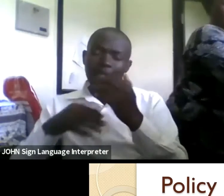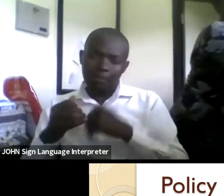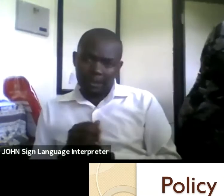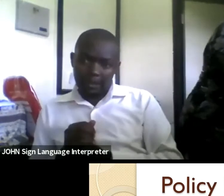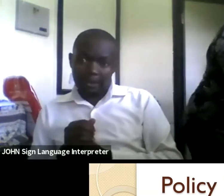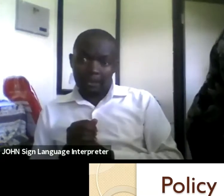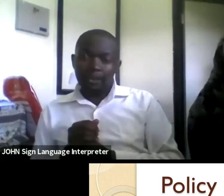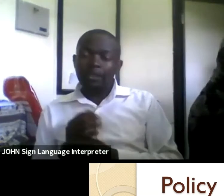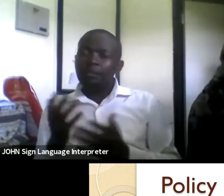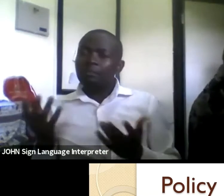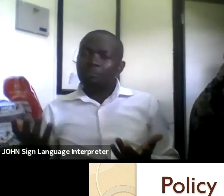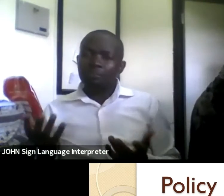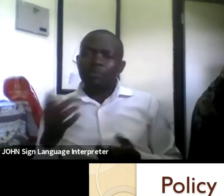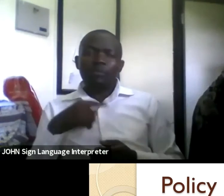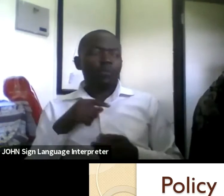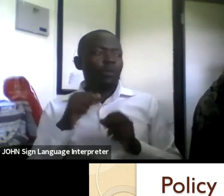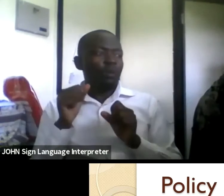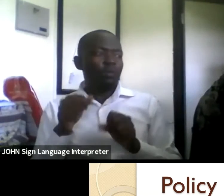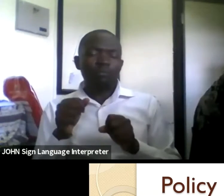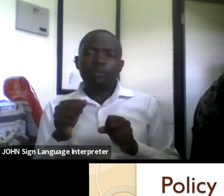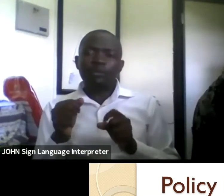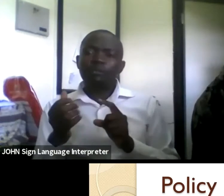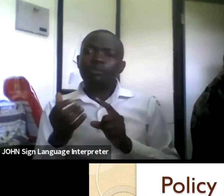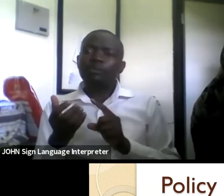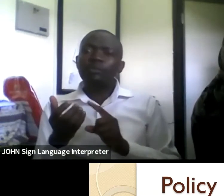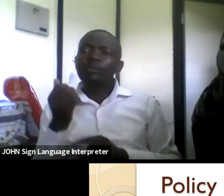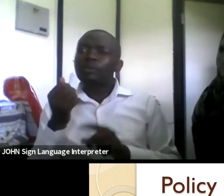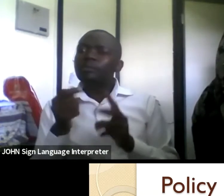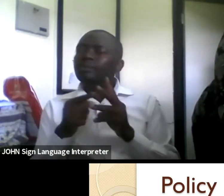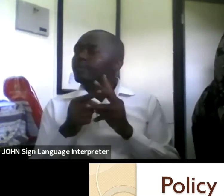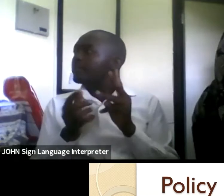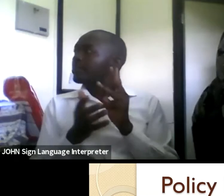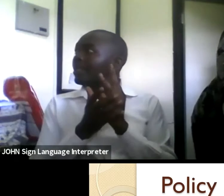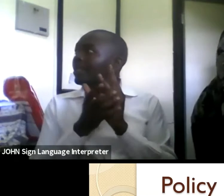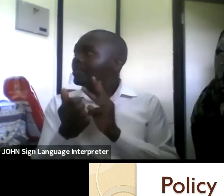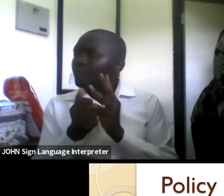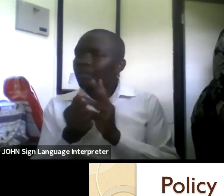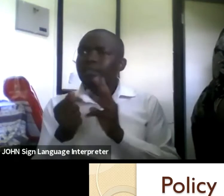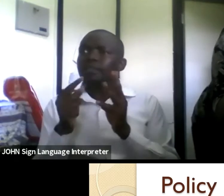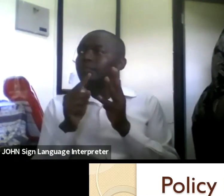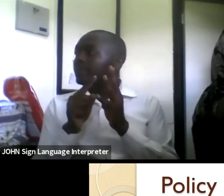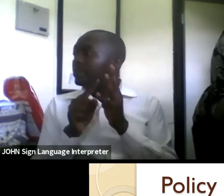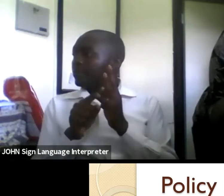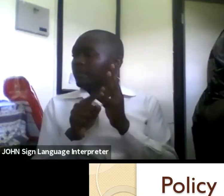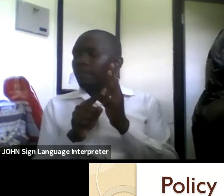can activists, what can experts, what can grassroots,